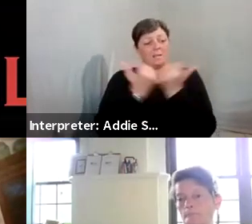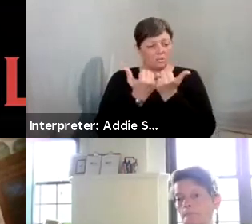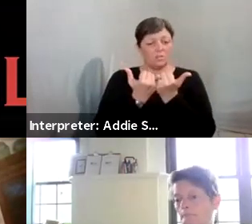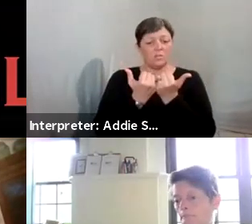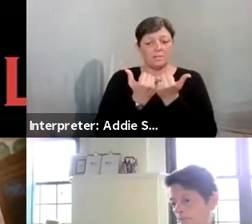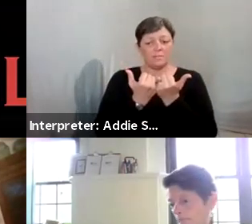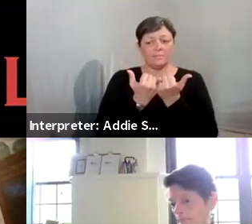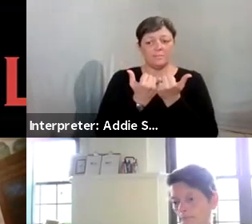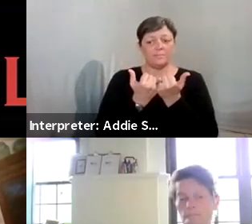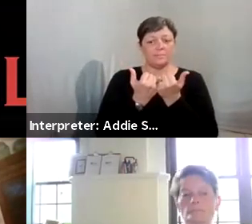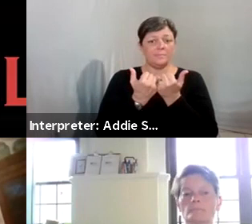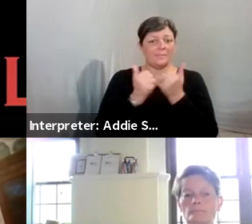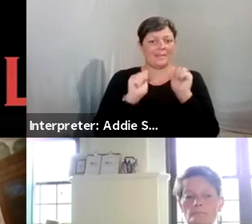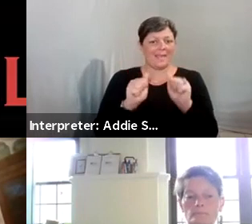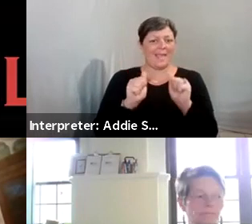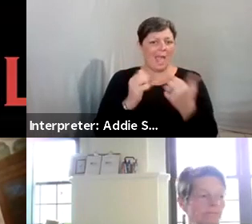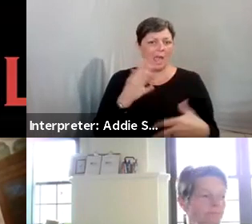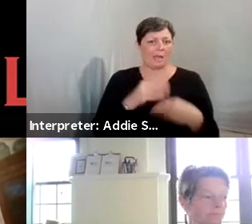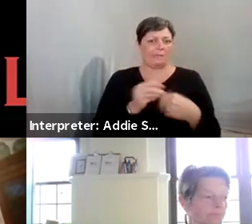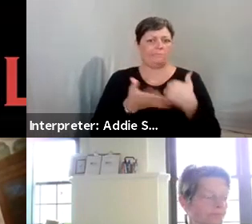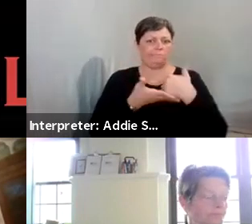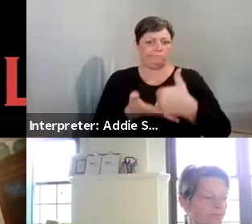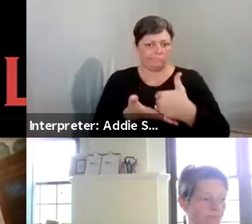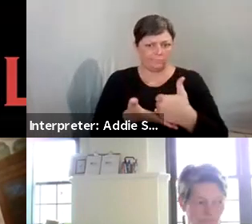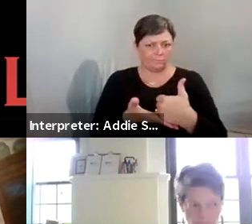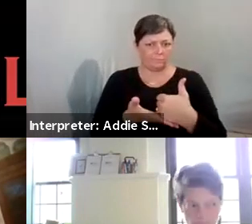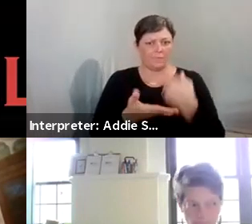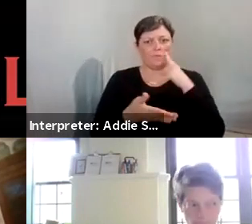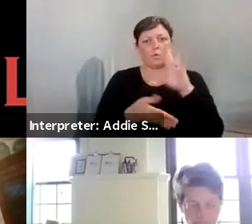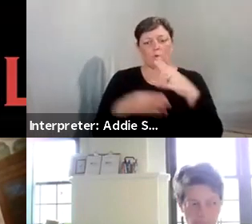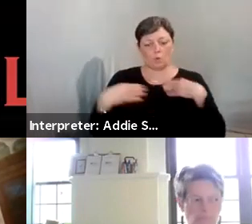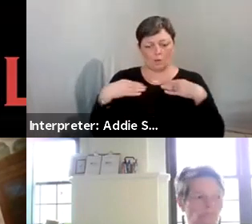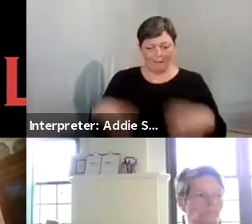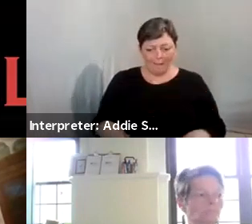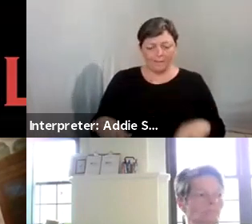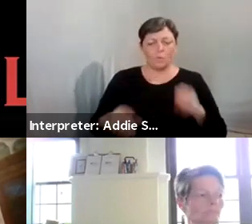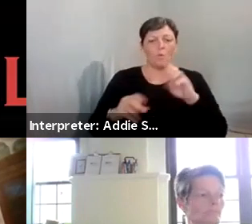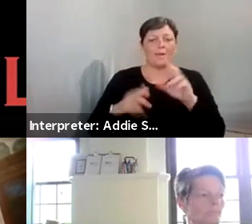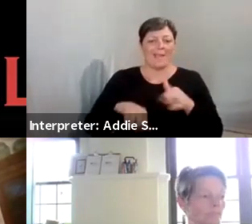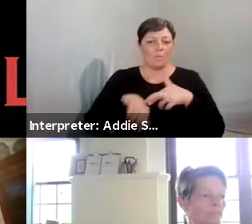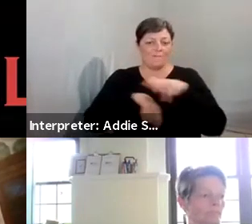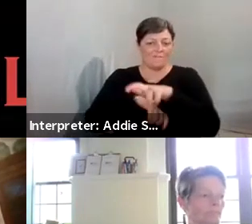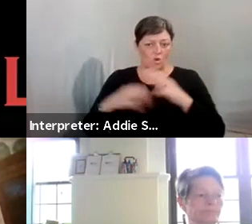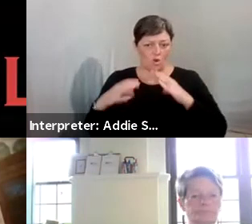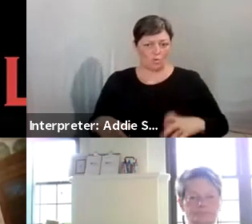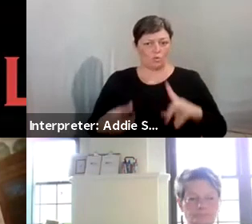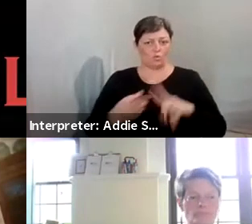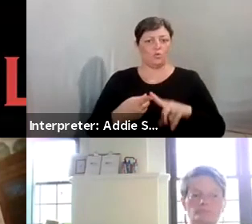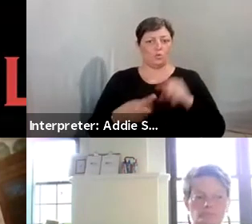that could be a resource, basically, for your consumers, or can refer consumers to you.